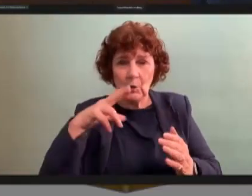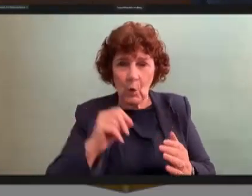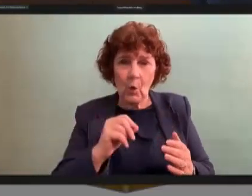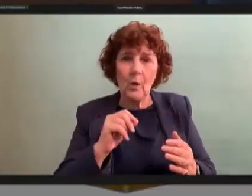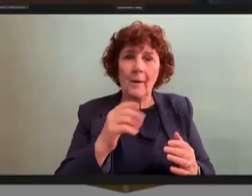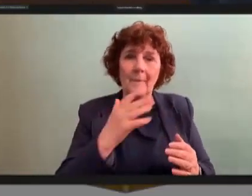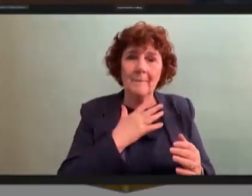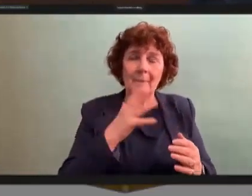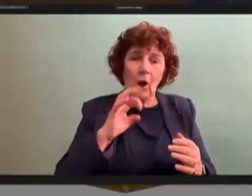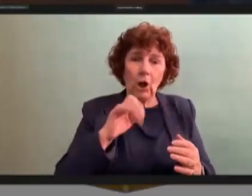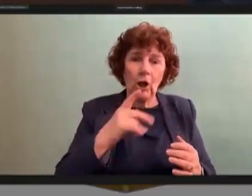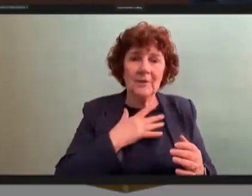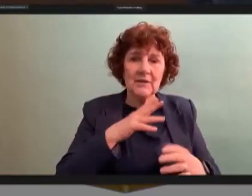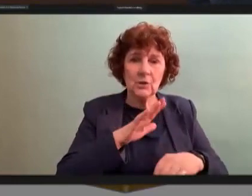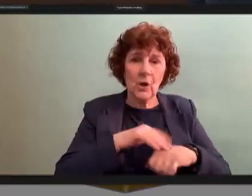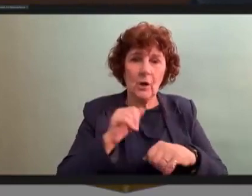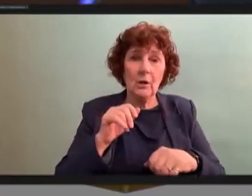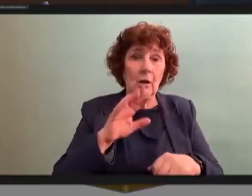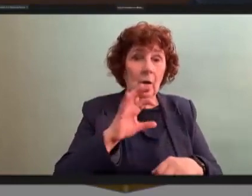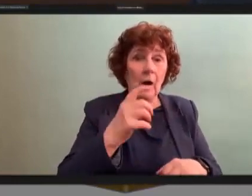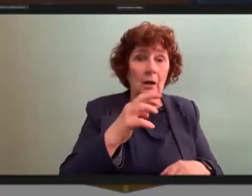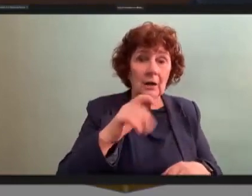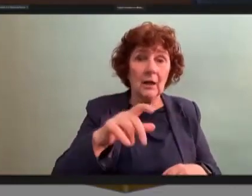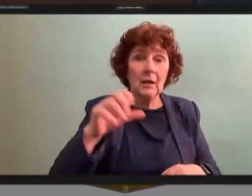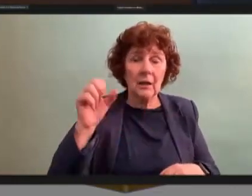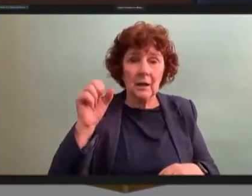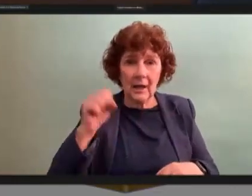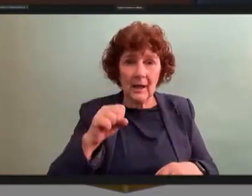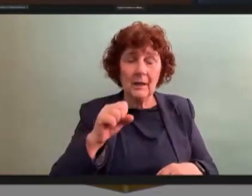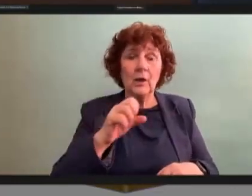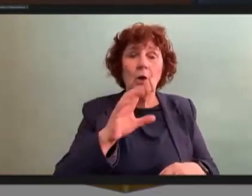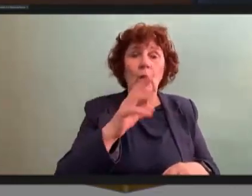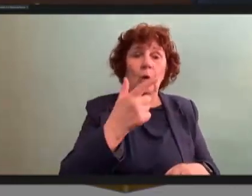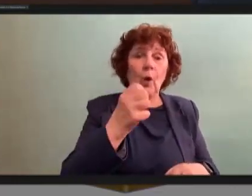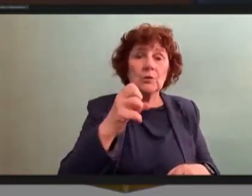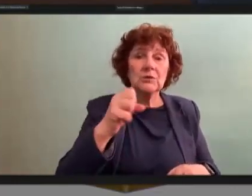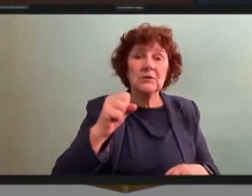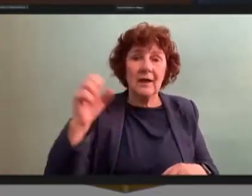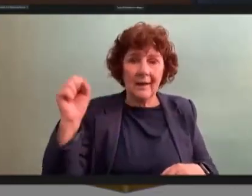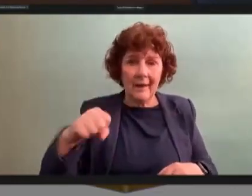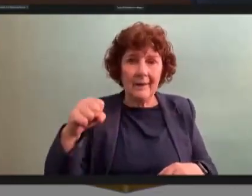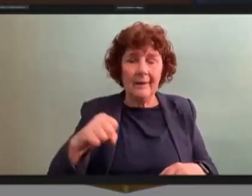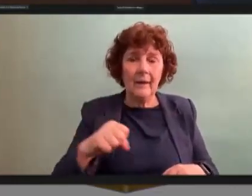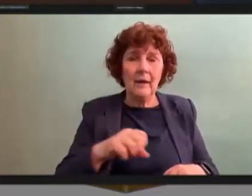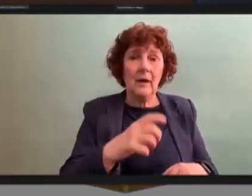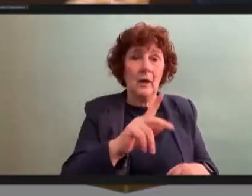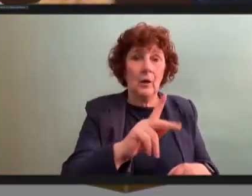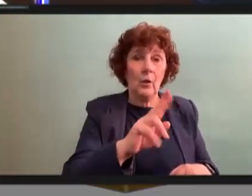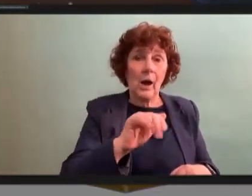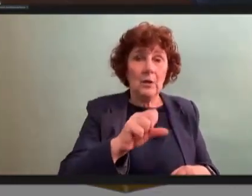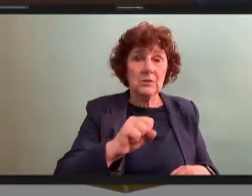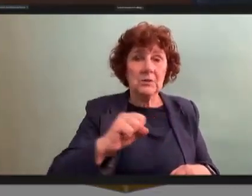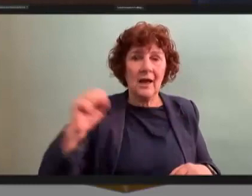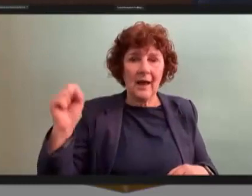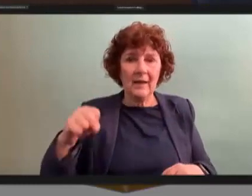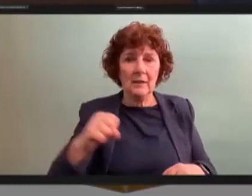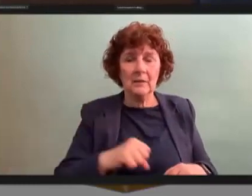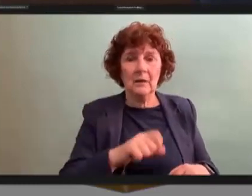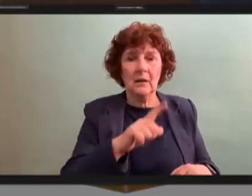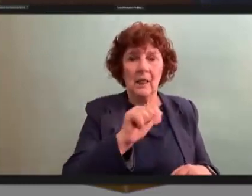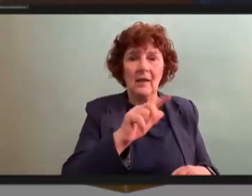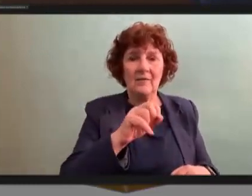the roll? Mr. Coghill. Aye. Ms. Gross. Aye. Mr. Kraus. Aye. Mr. Lavelle.